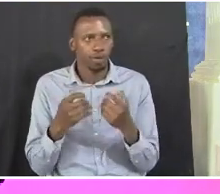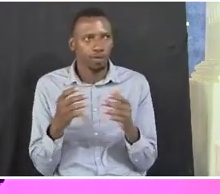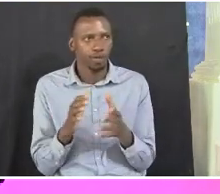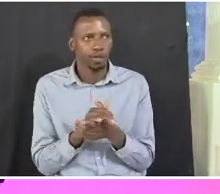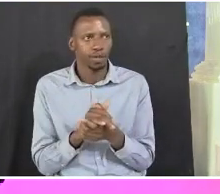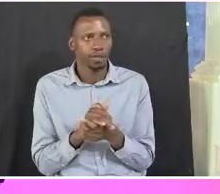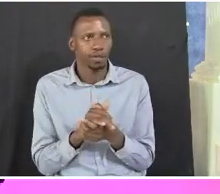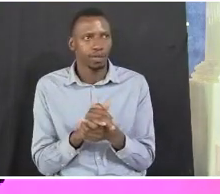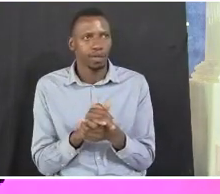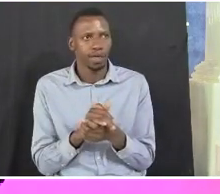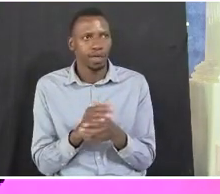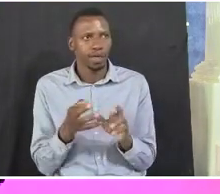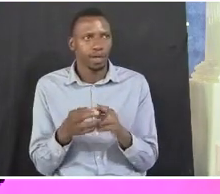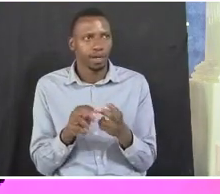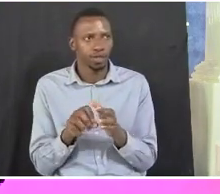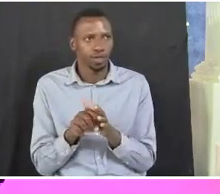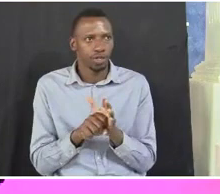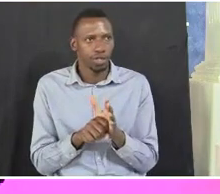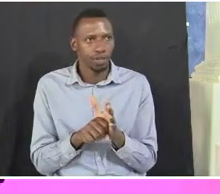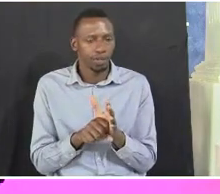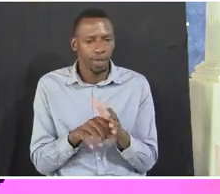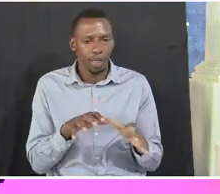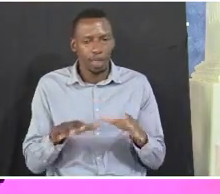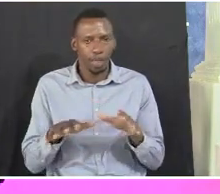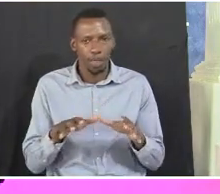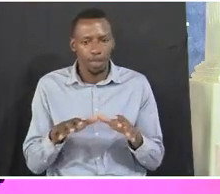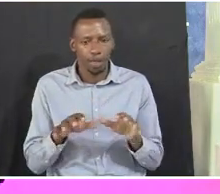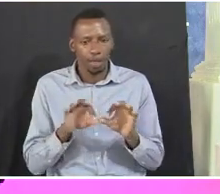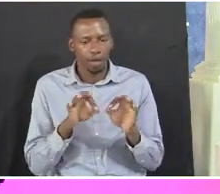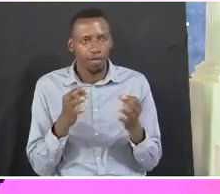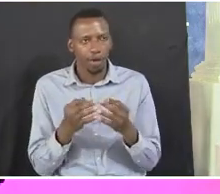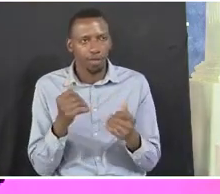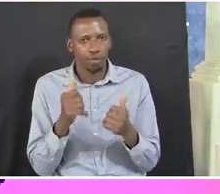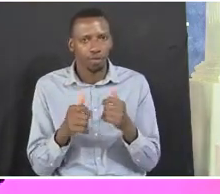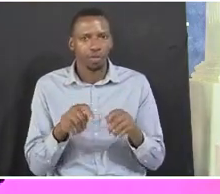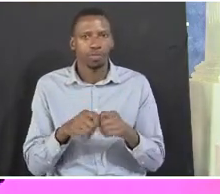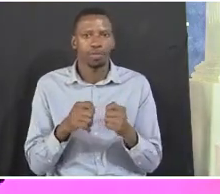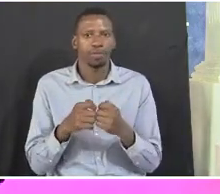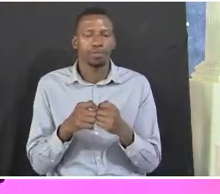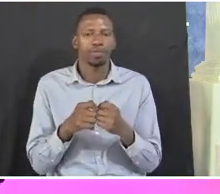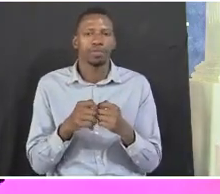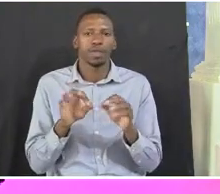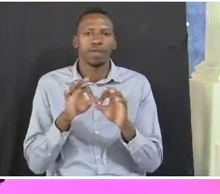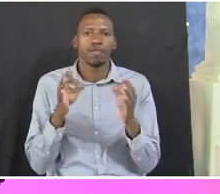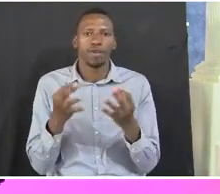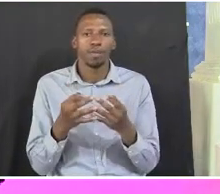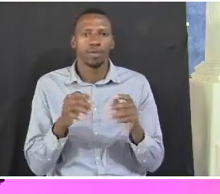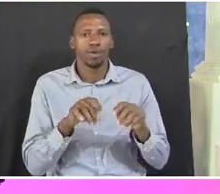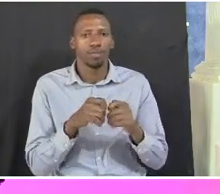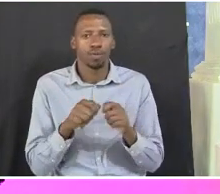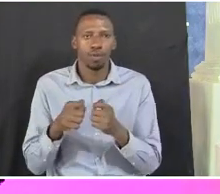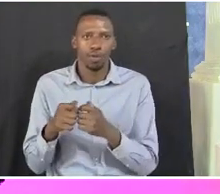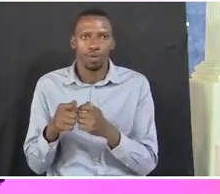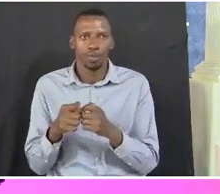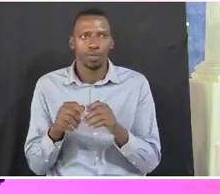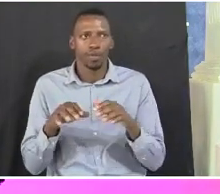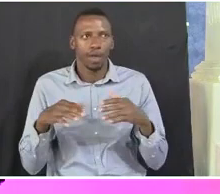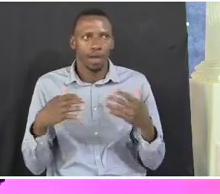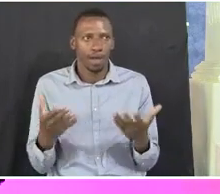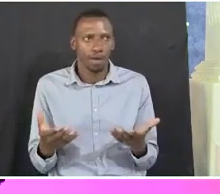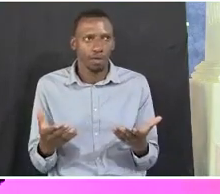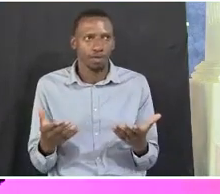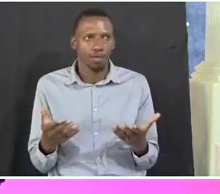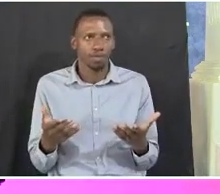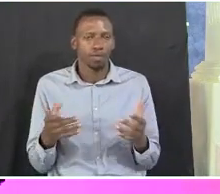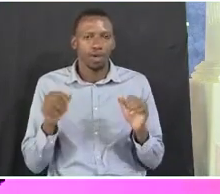relationships, and fractured families, family brokenness. How can we